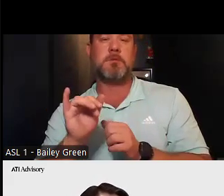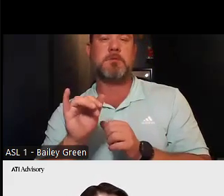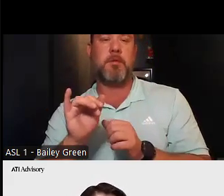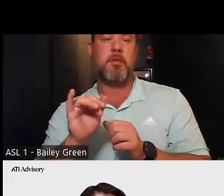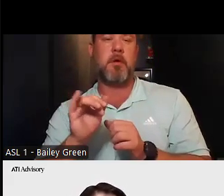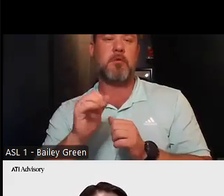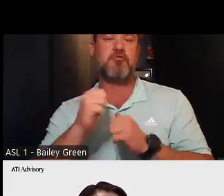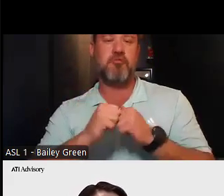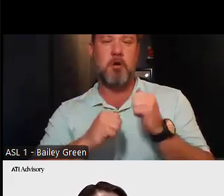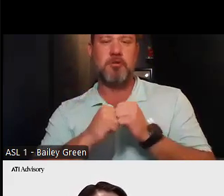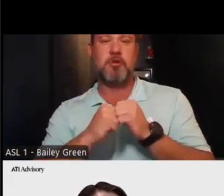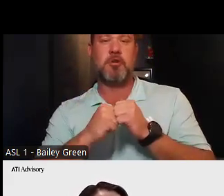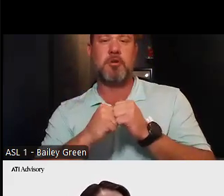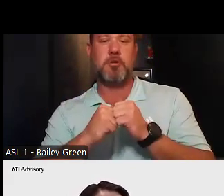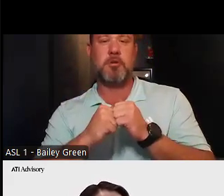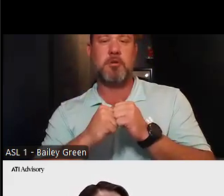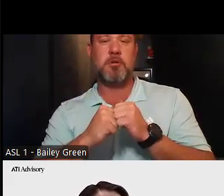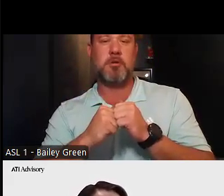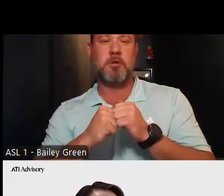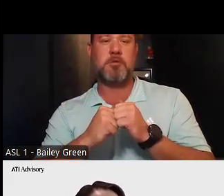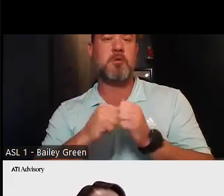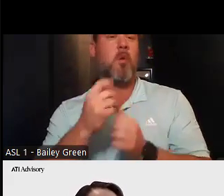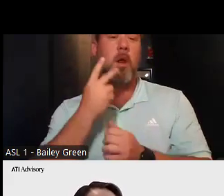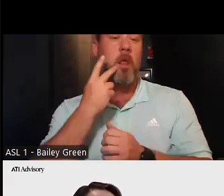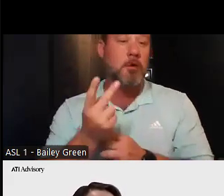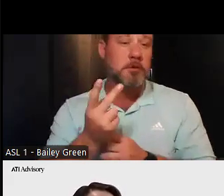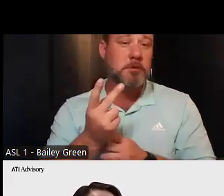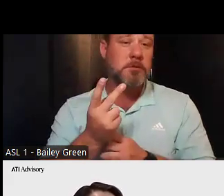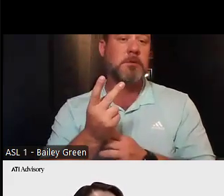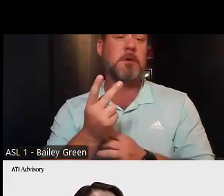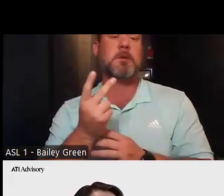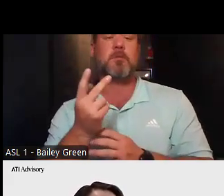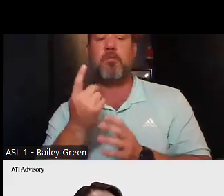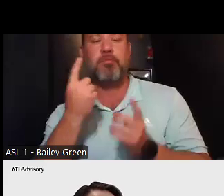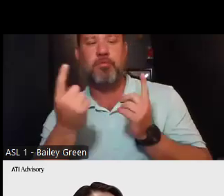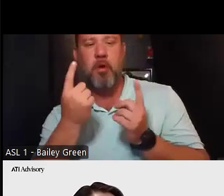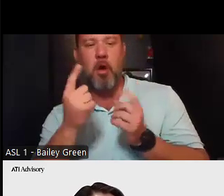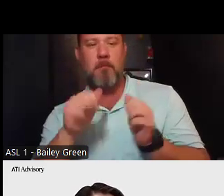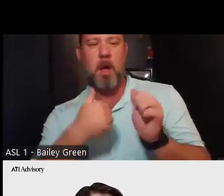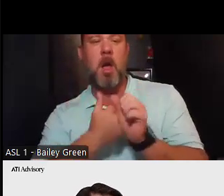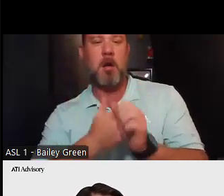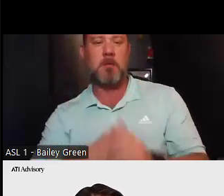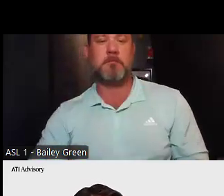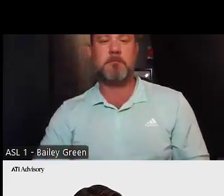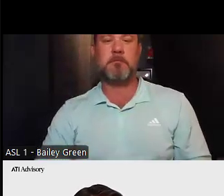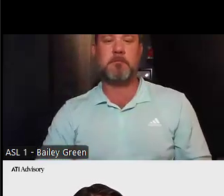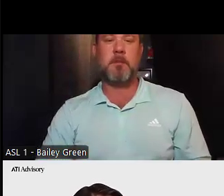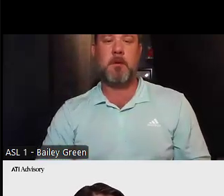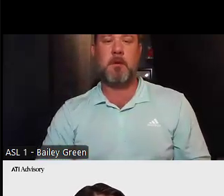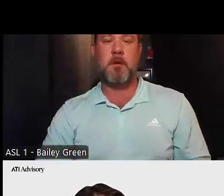to go through today is what this looks like and what some of the thought behind this conceptual model is. Next